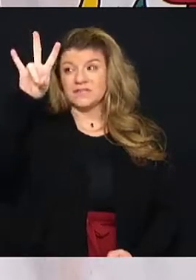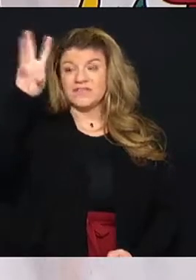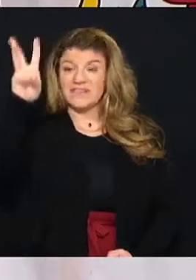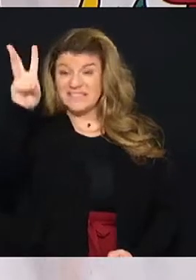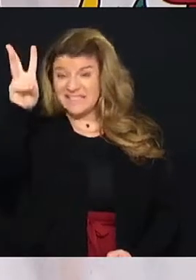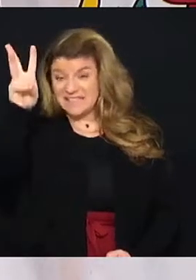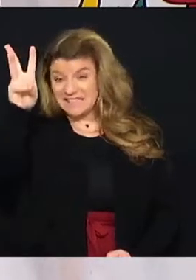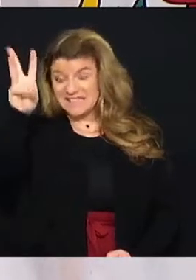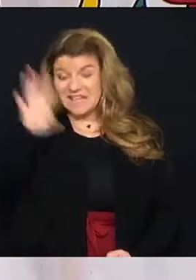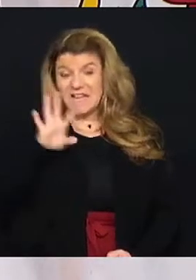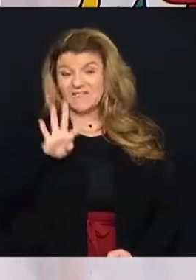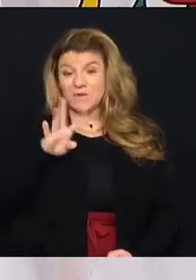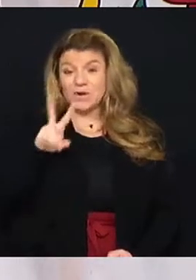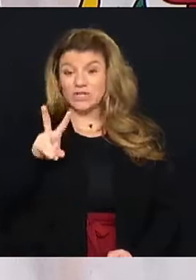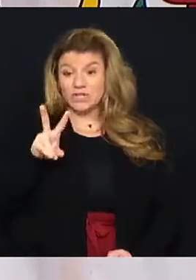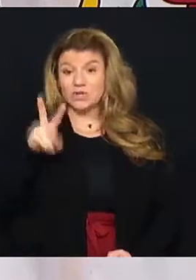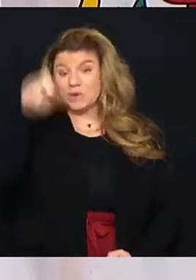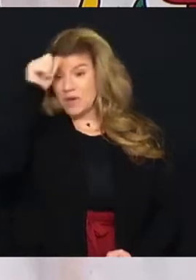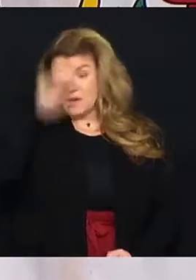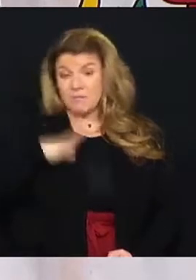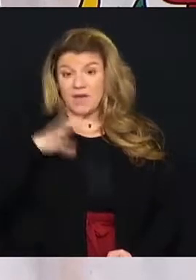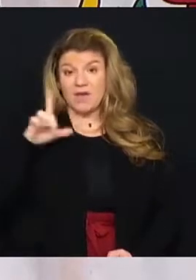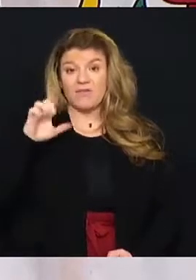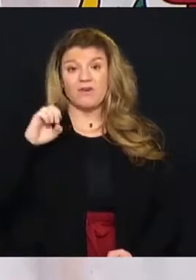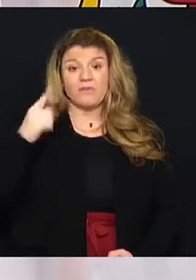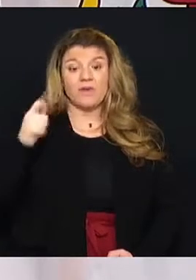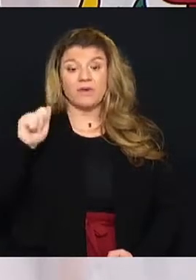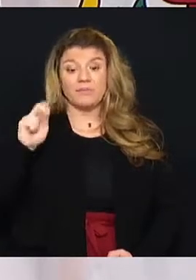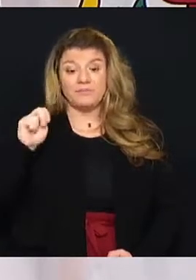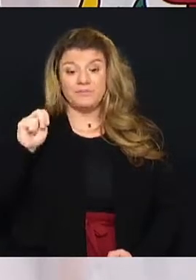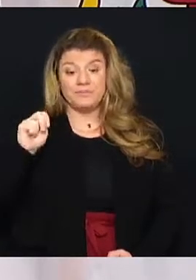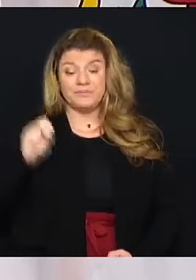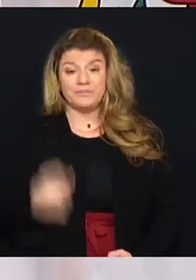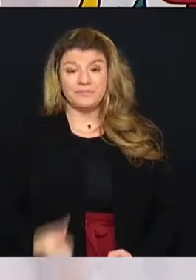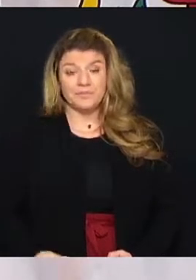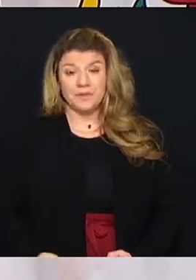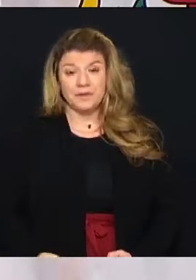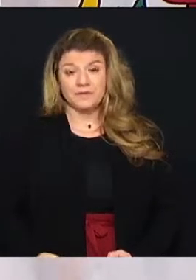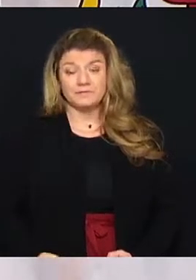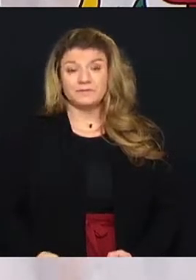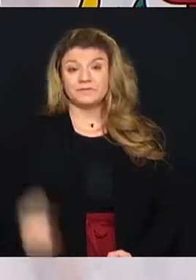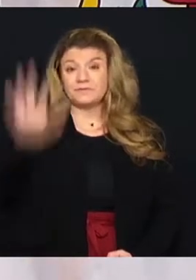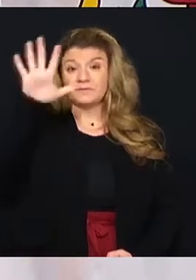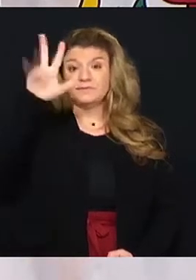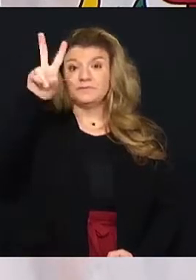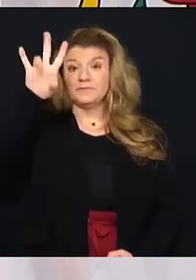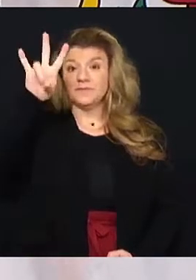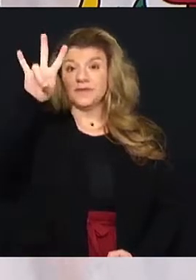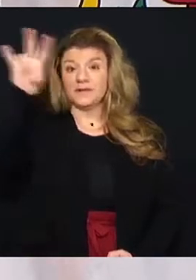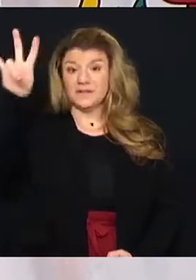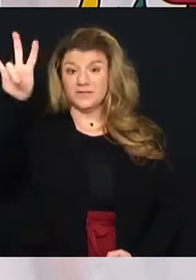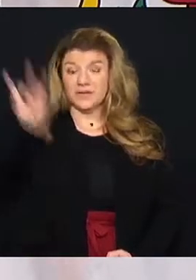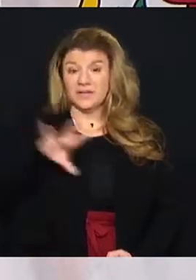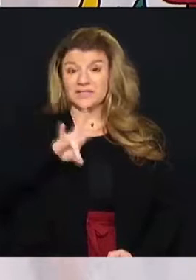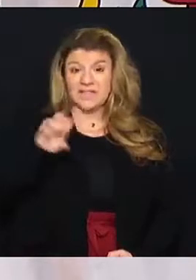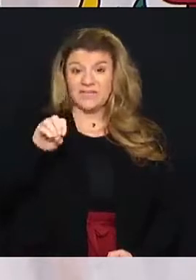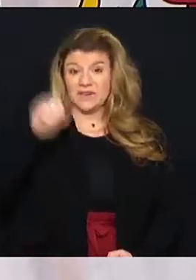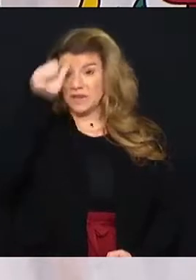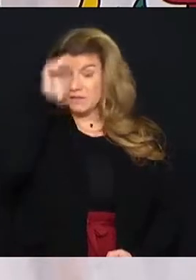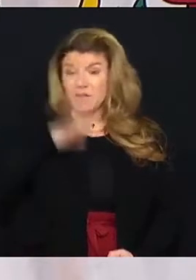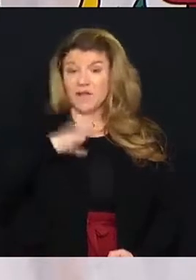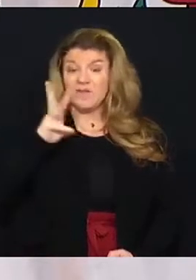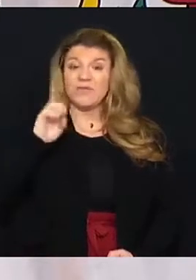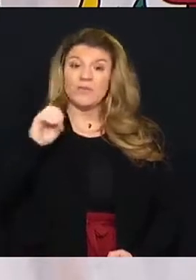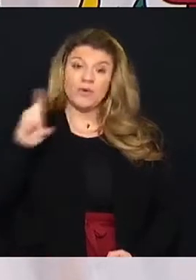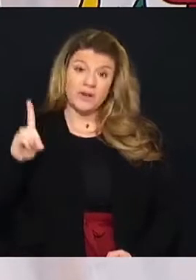5,276th death, a 42-year-old male from Logan County. The 5,277th death, a 70-year-old male from